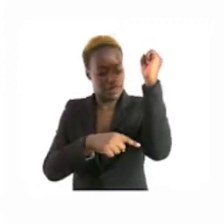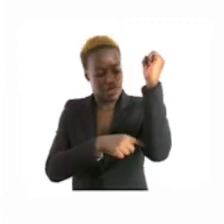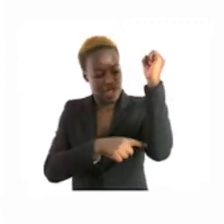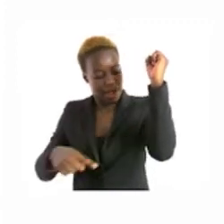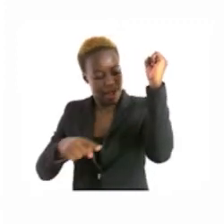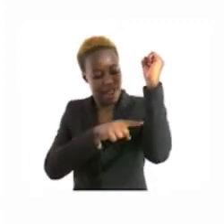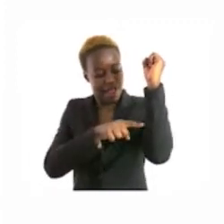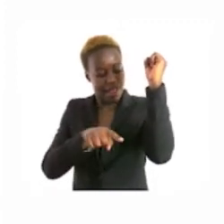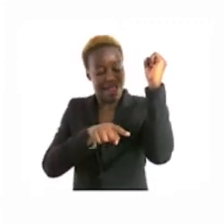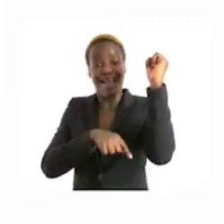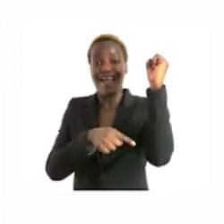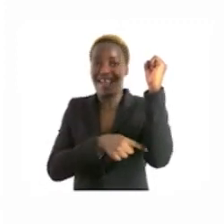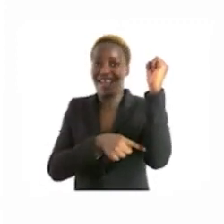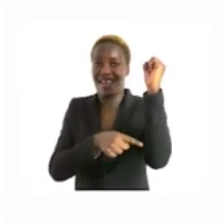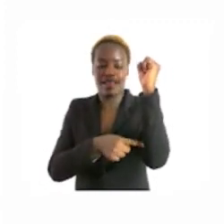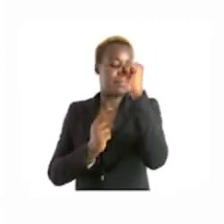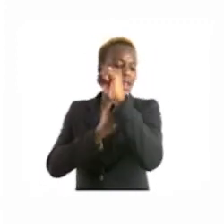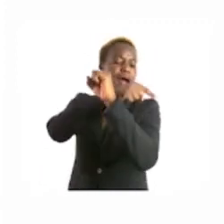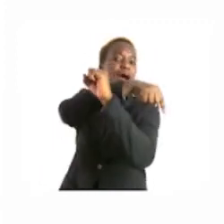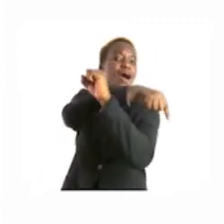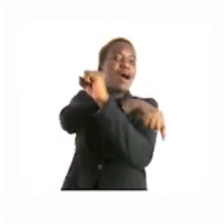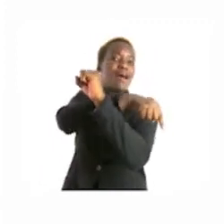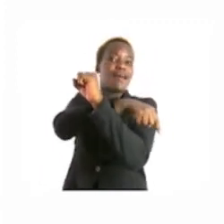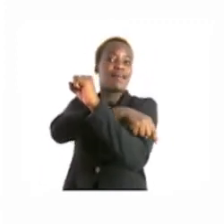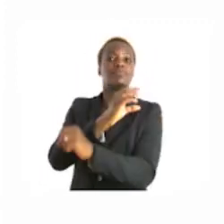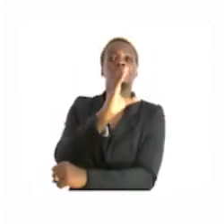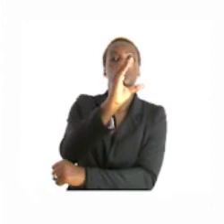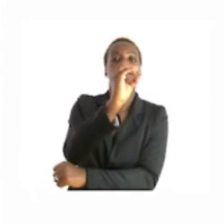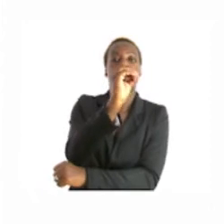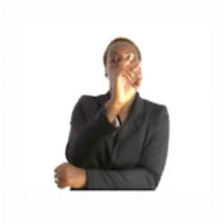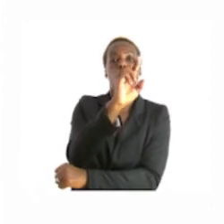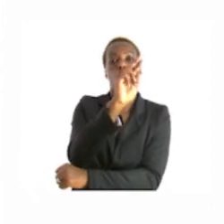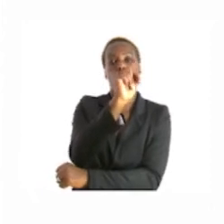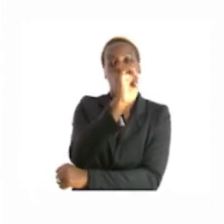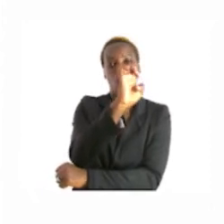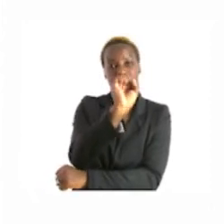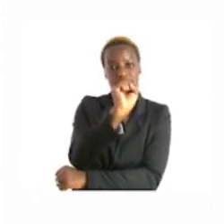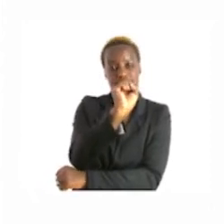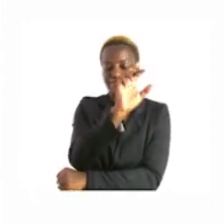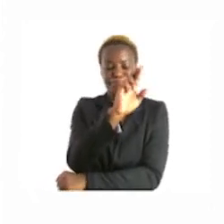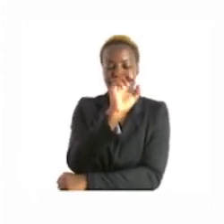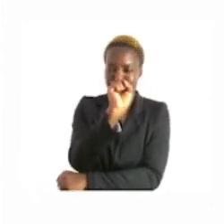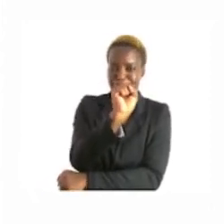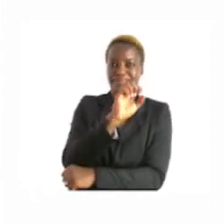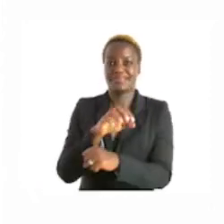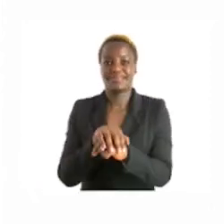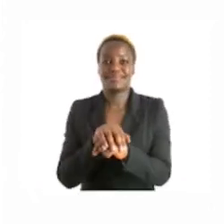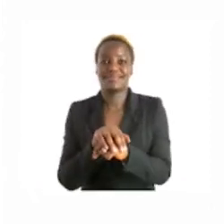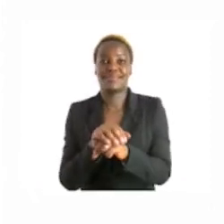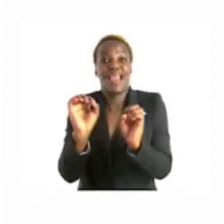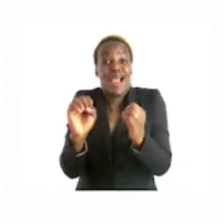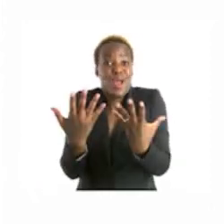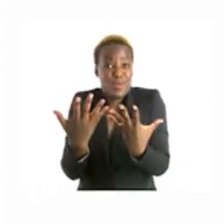of the corners inside. The opening space there are called the angles. So how many angles does a pentagon have? We